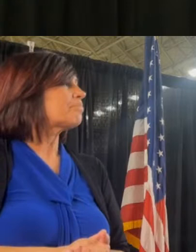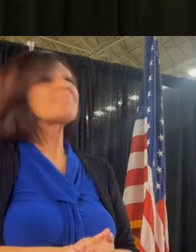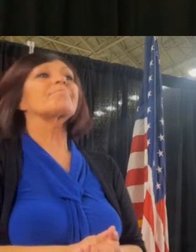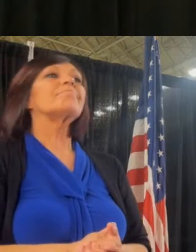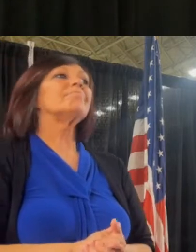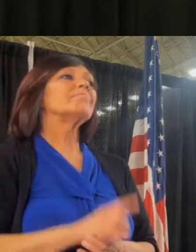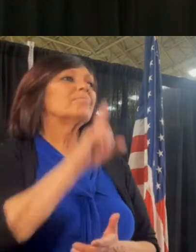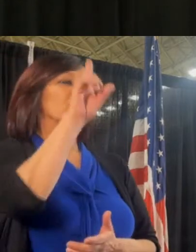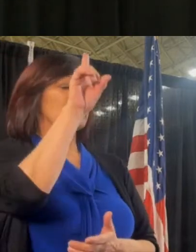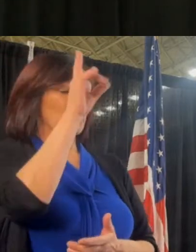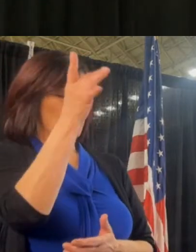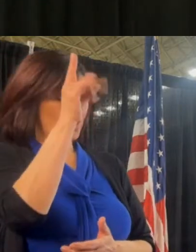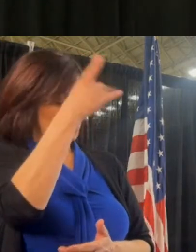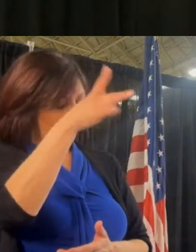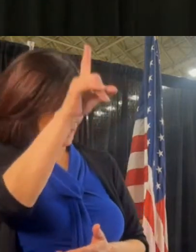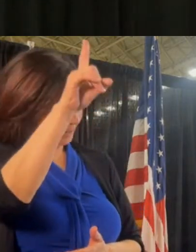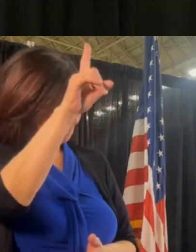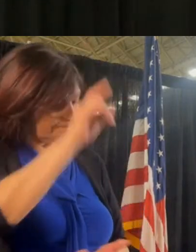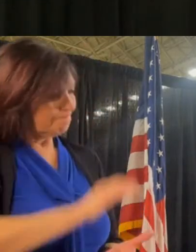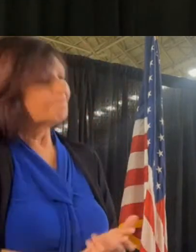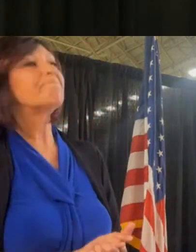Oh, and there's just one more thing I have to talk about.